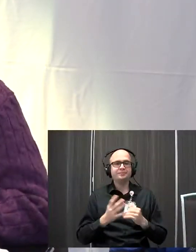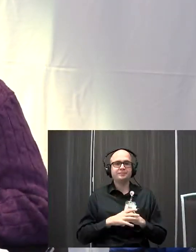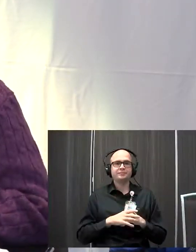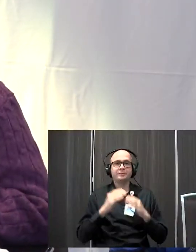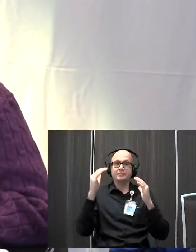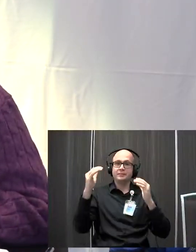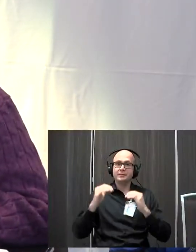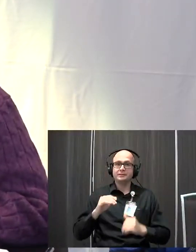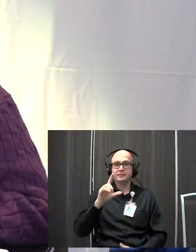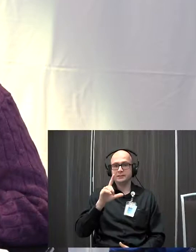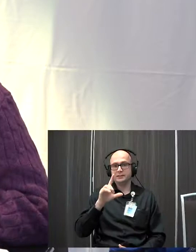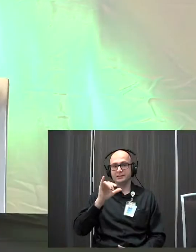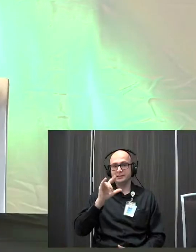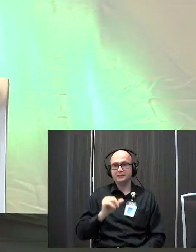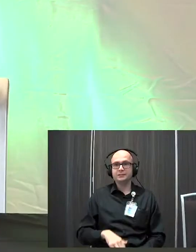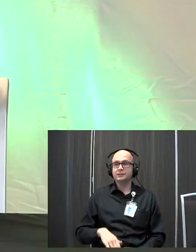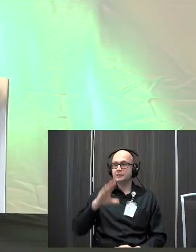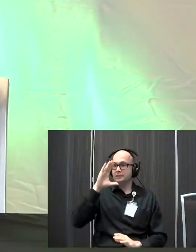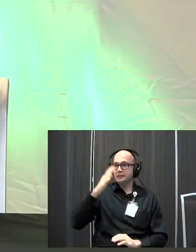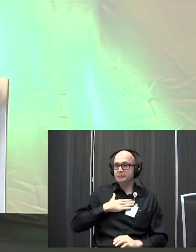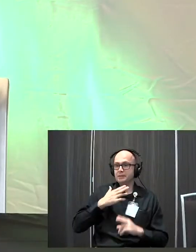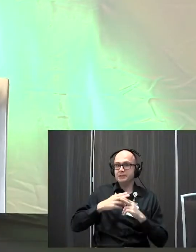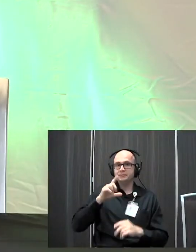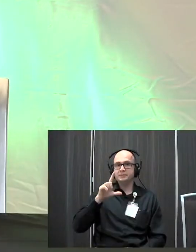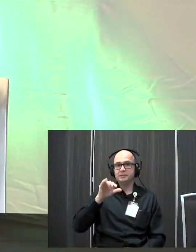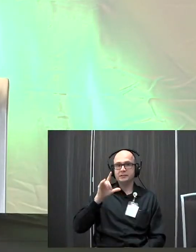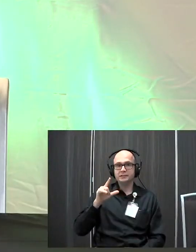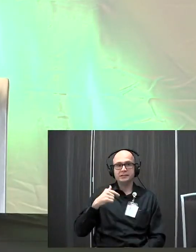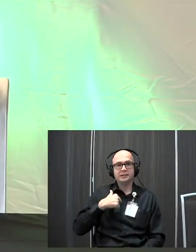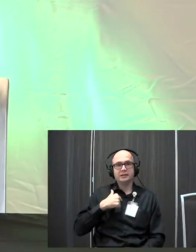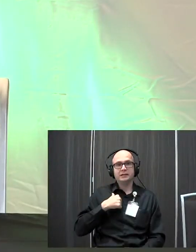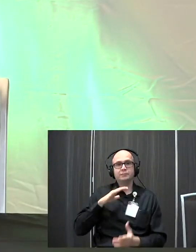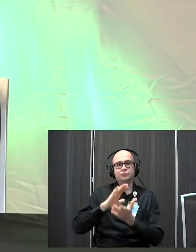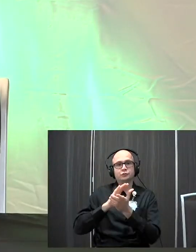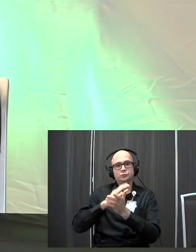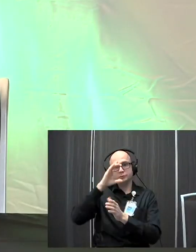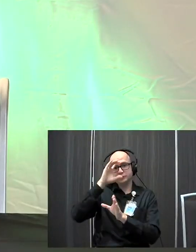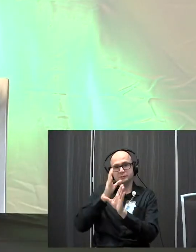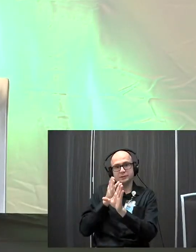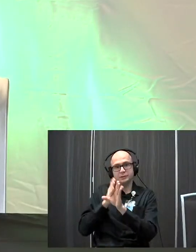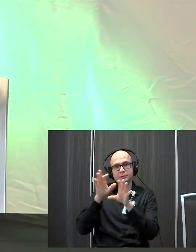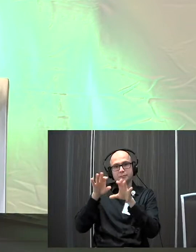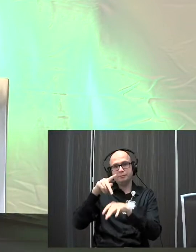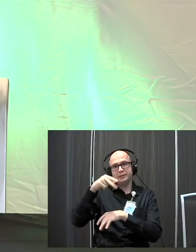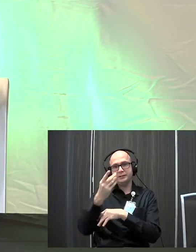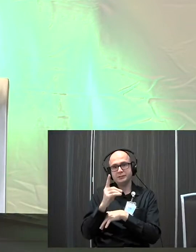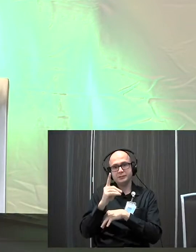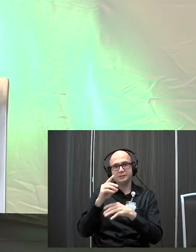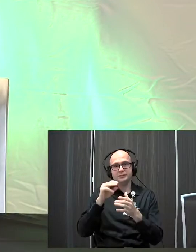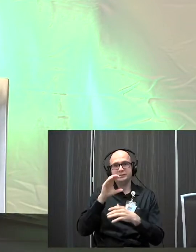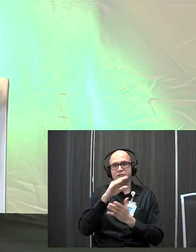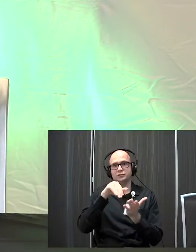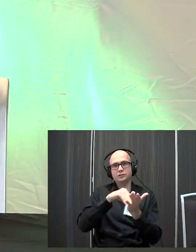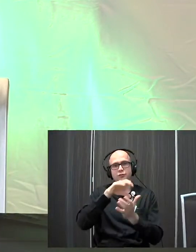next we have Lily. Hi, my name is Lily Slavin. I am a school psychology doctoral candidate at Central Michigan